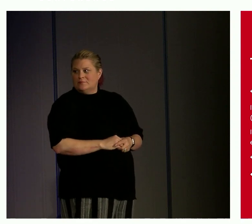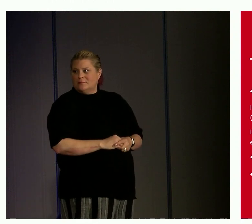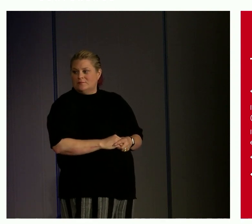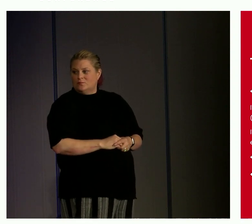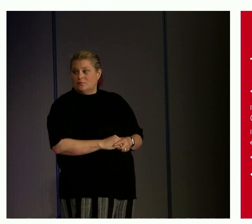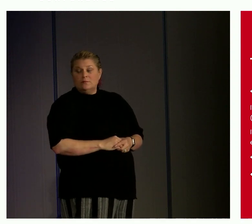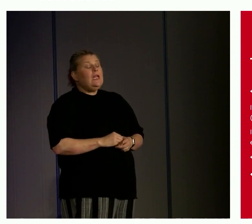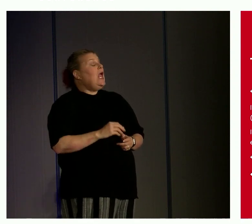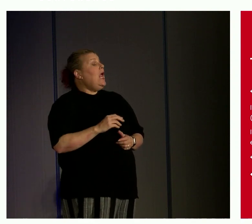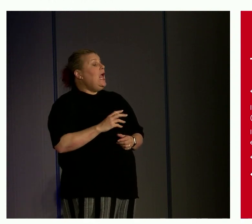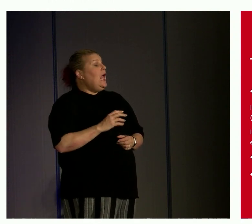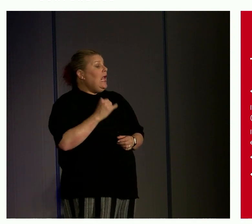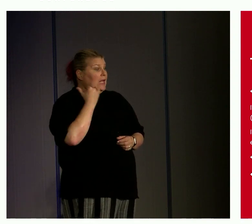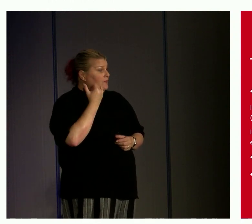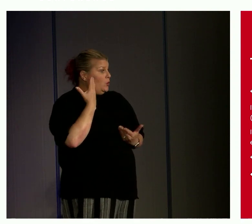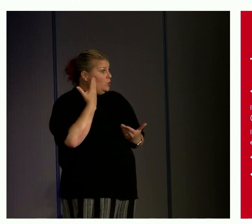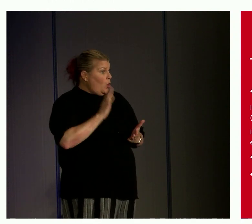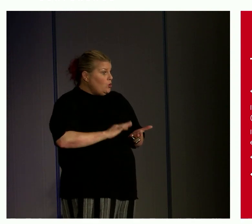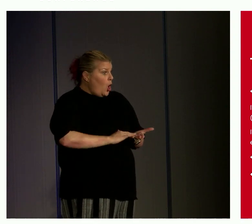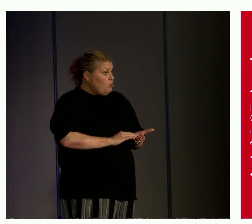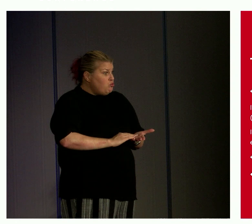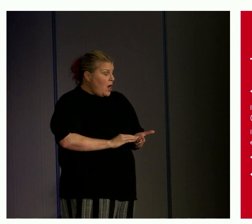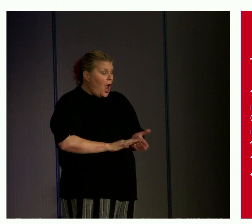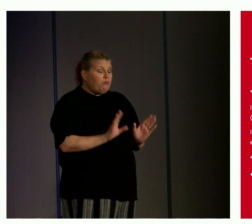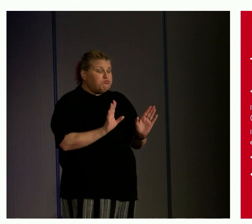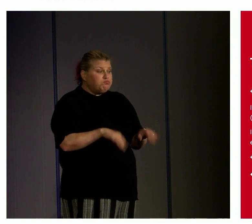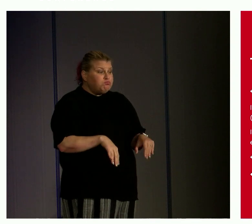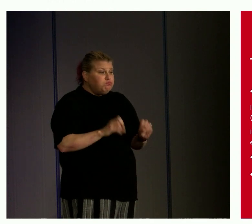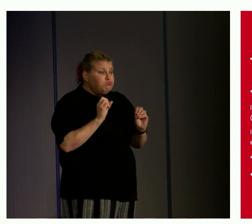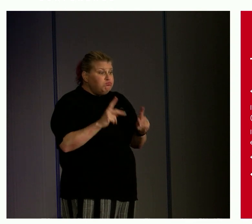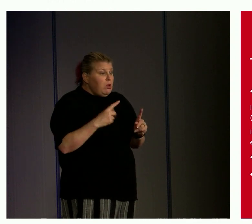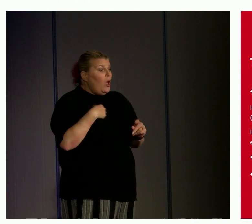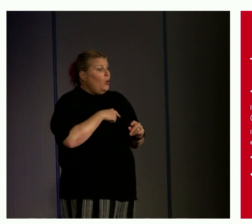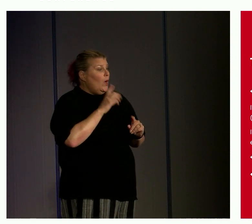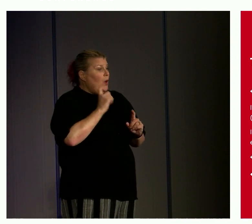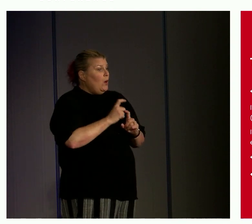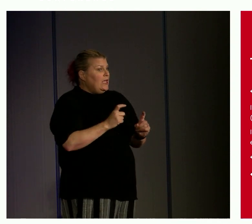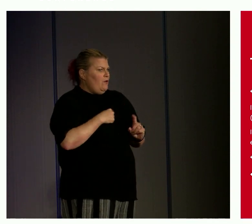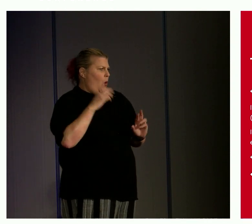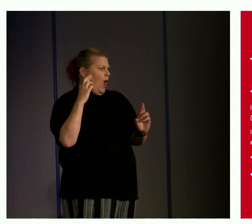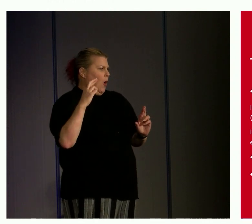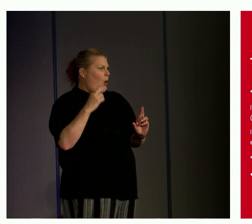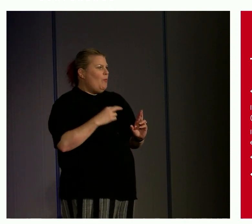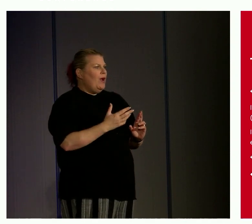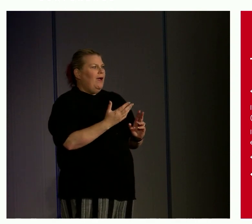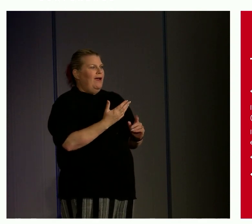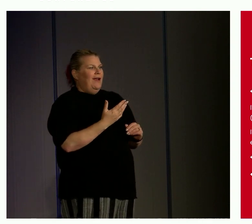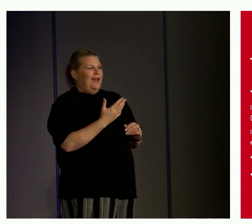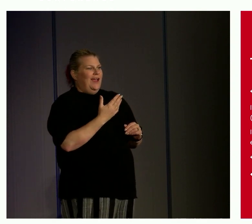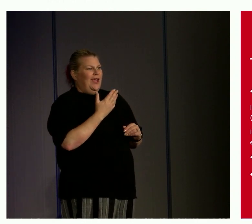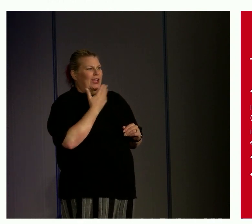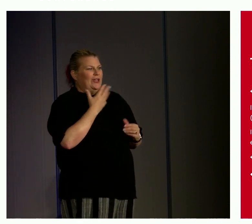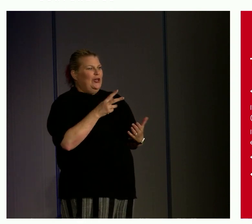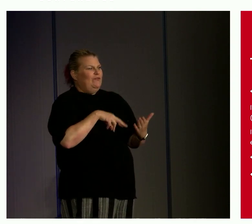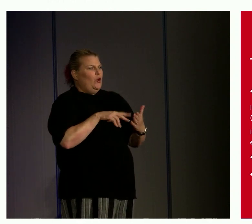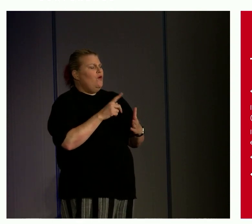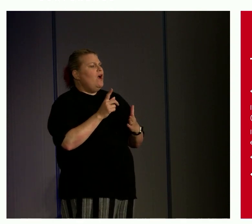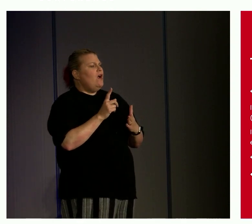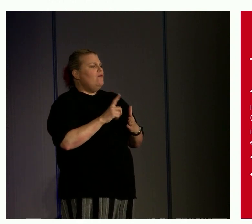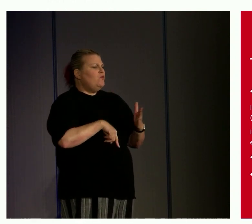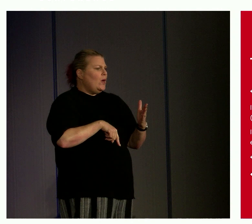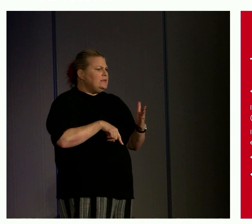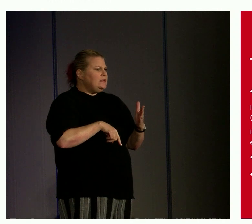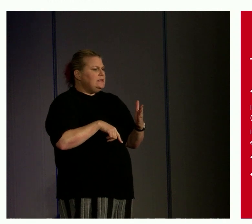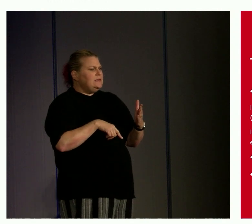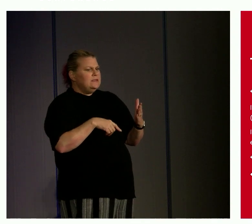And even if you don't know Braille, we are going to give you, I hope, a good overview of what is play and what is